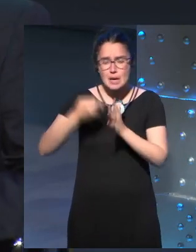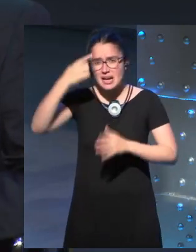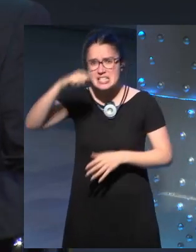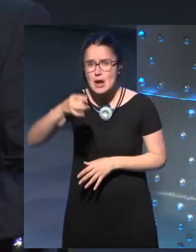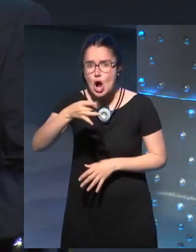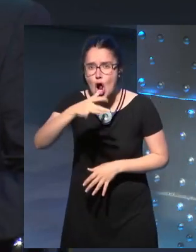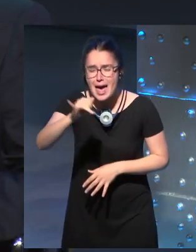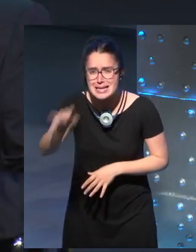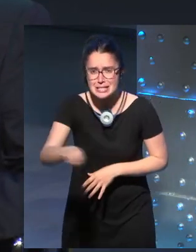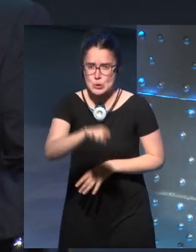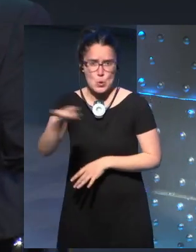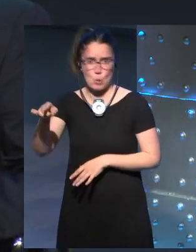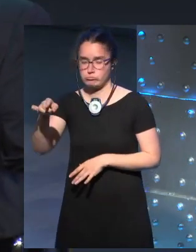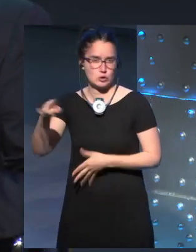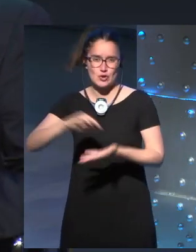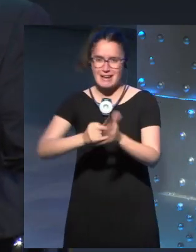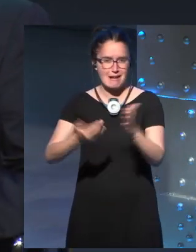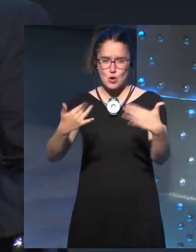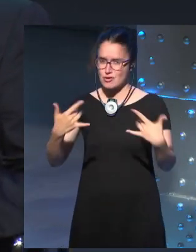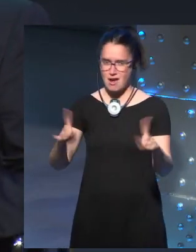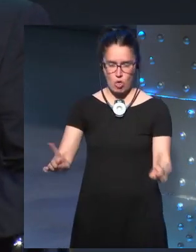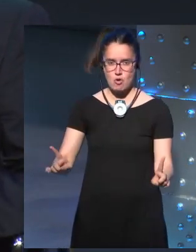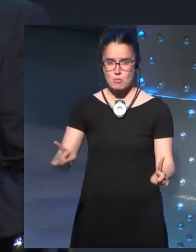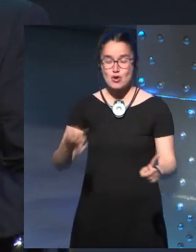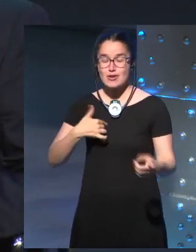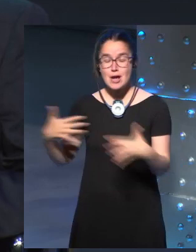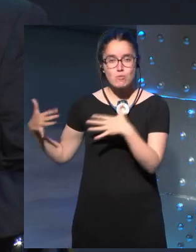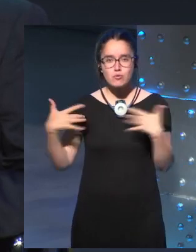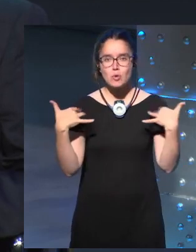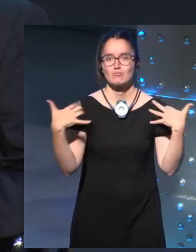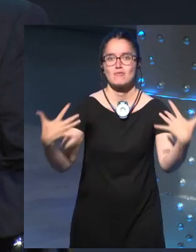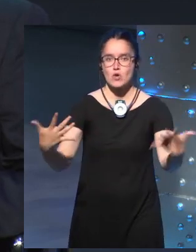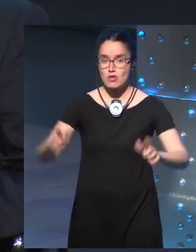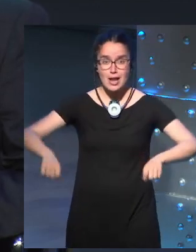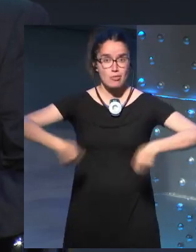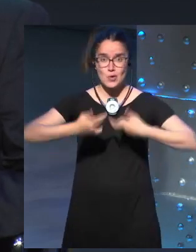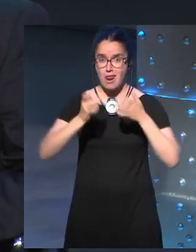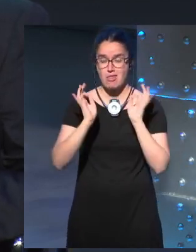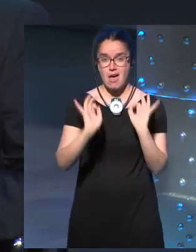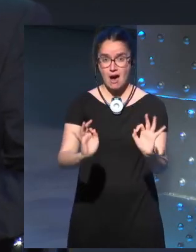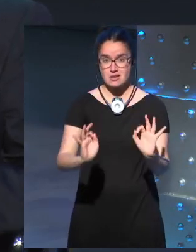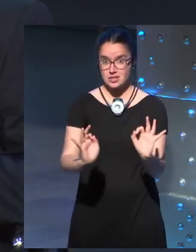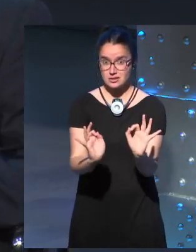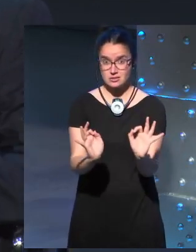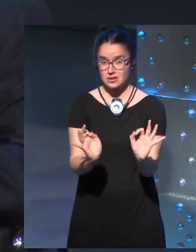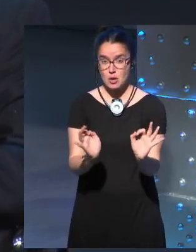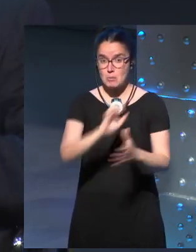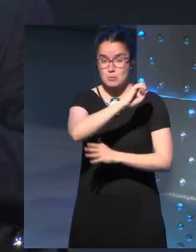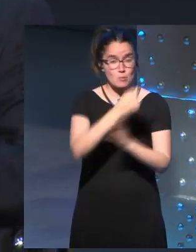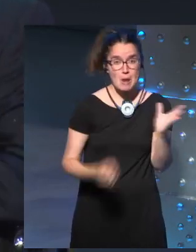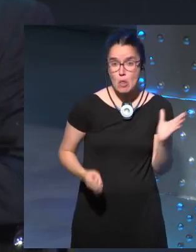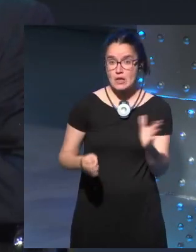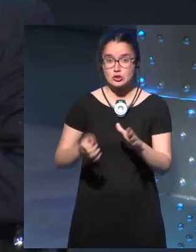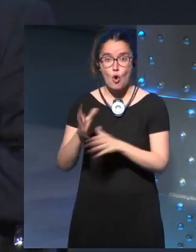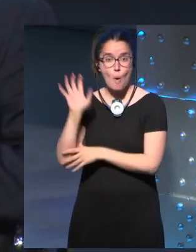I don't want to use that VAR system, this new system that is going to be implemented. Football is fluent by nature.